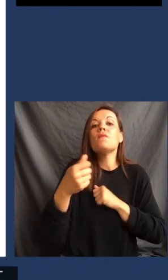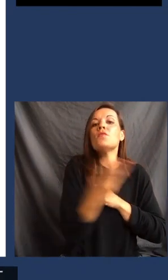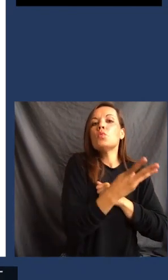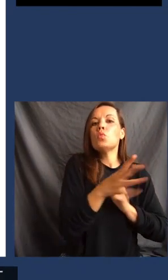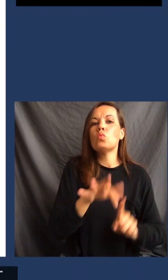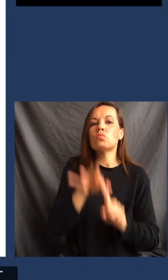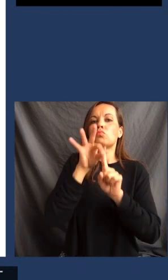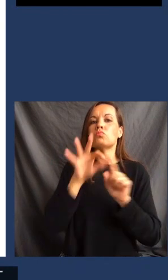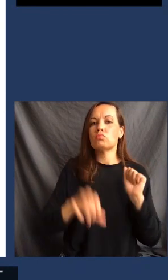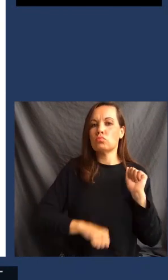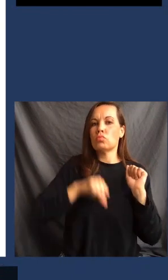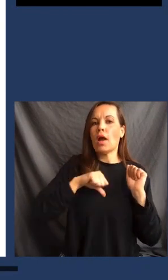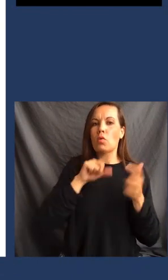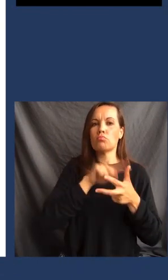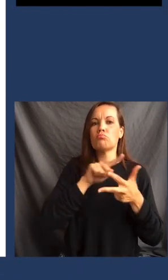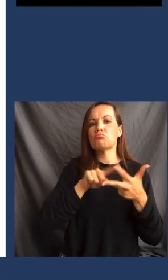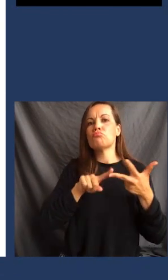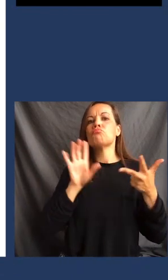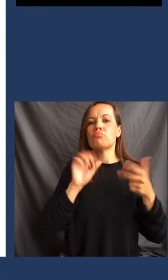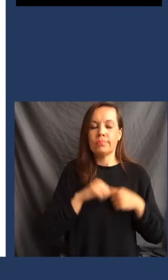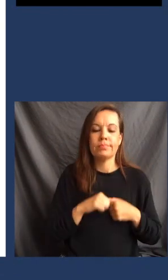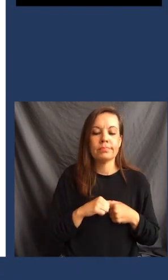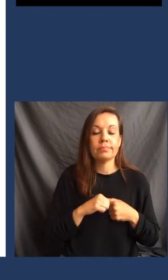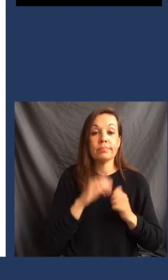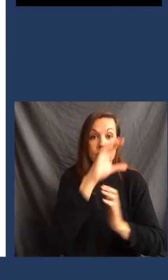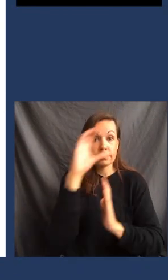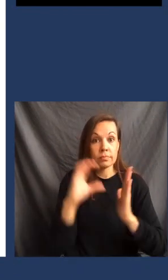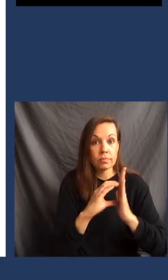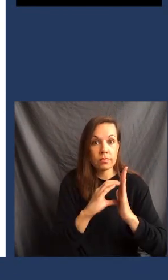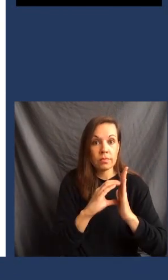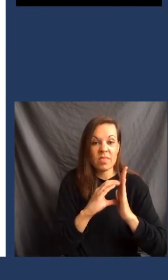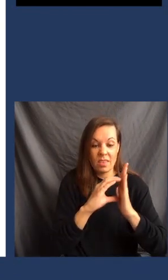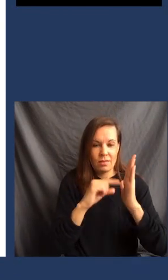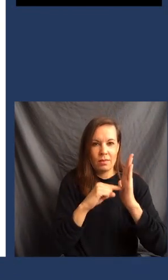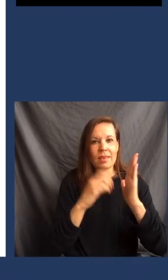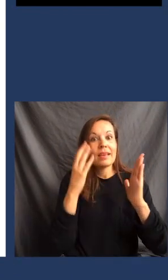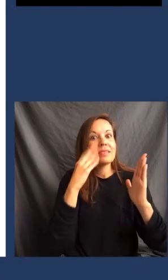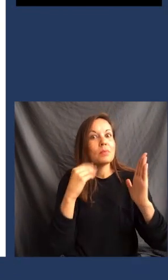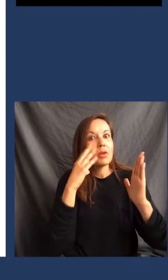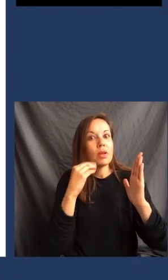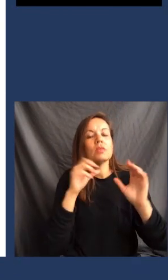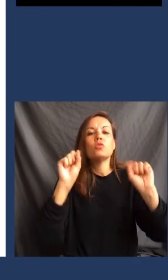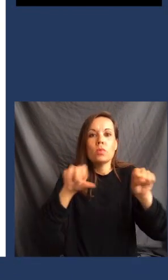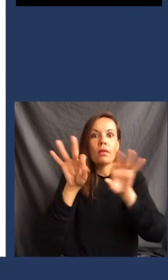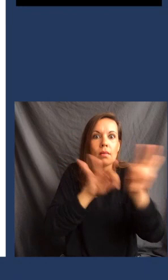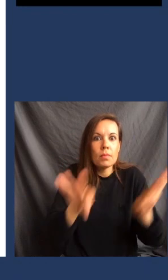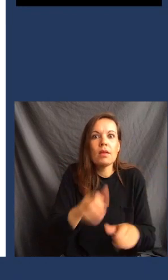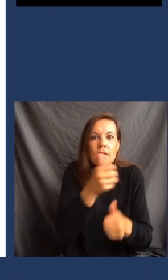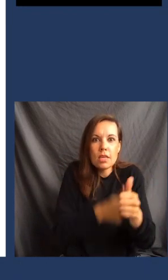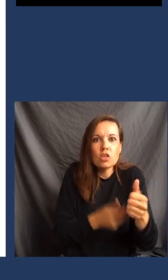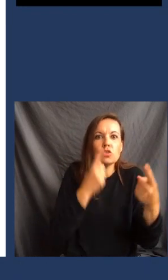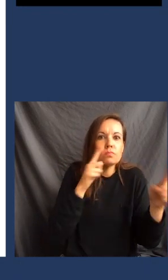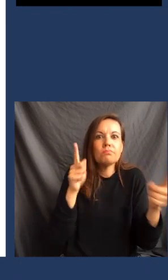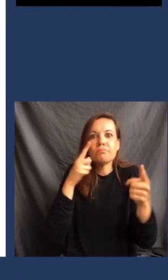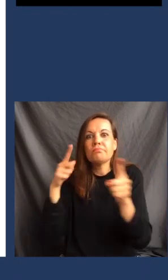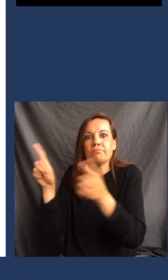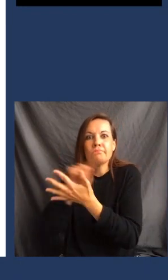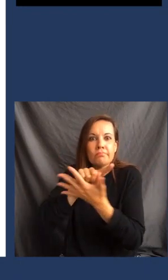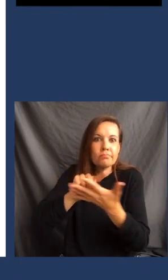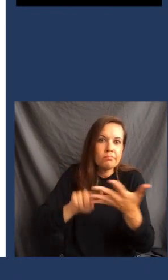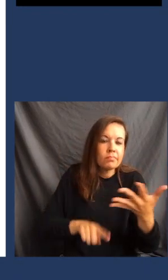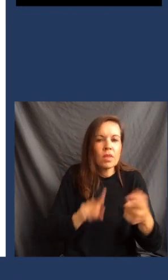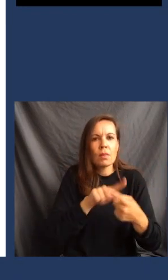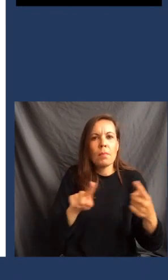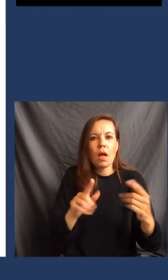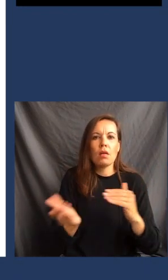very proud of. You do have an experience section to outline all of your career accomplishments, but if you wanted to include